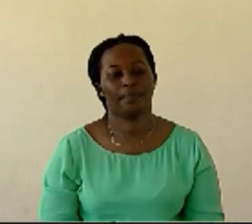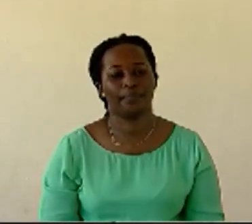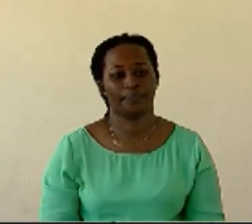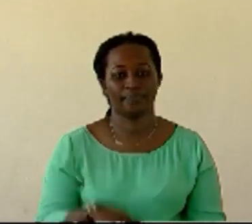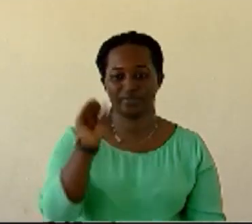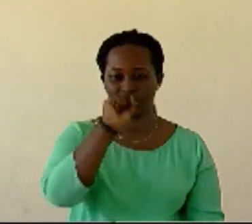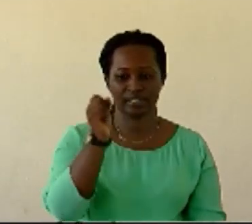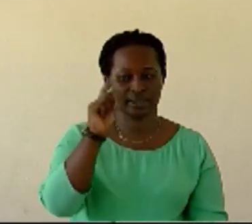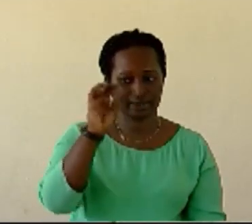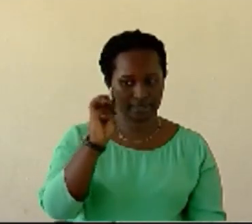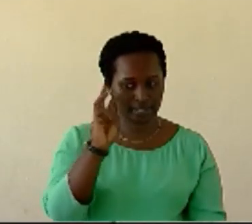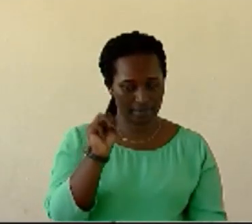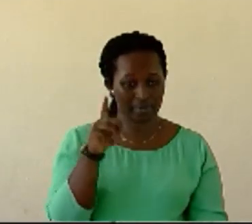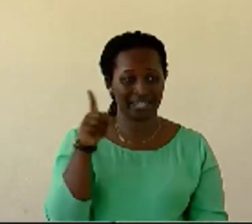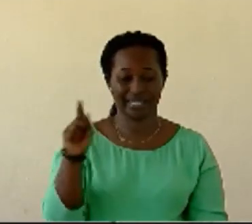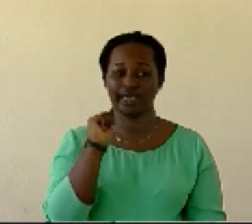Stem is another